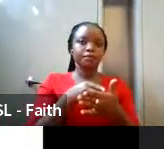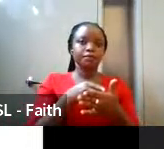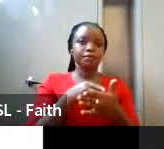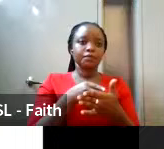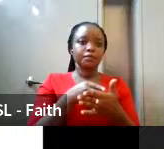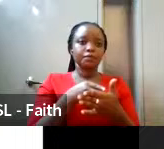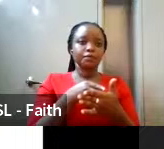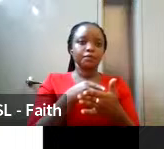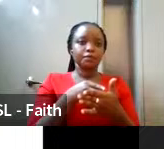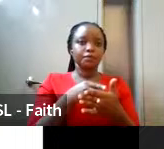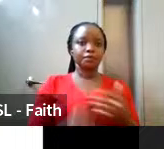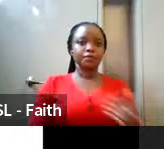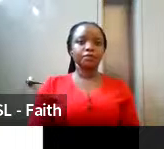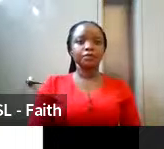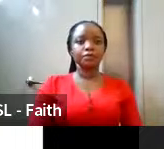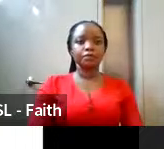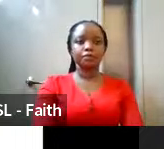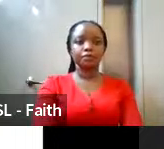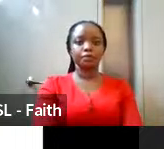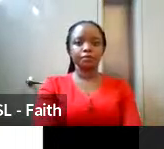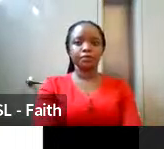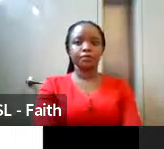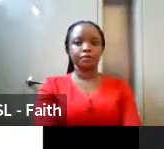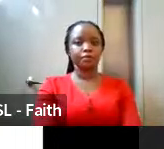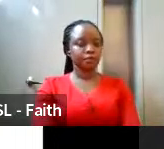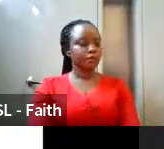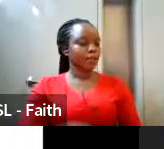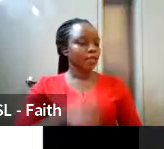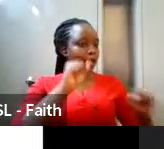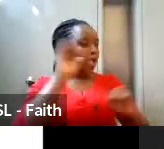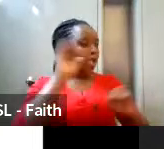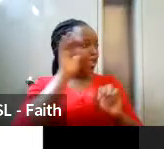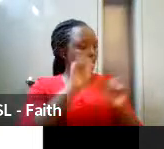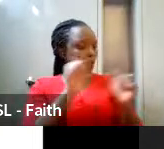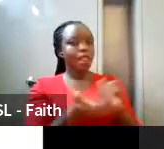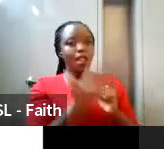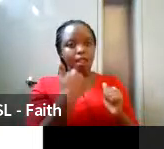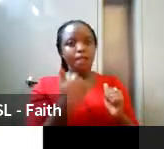sorry, yeah, I'm getting you.